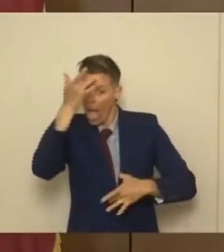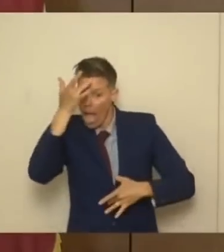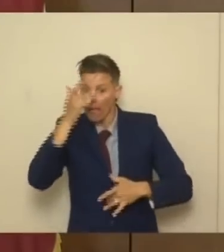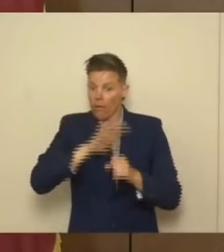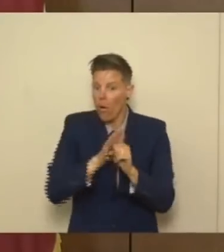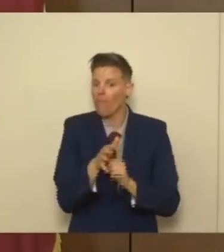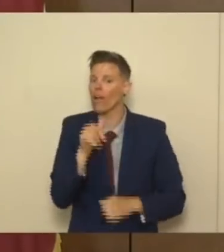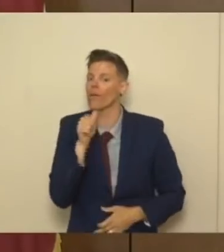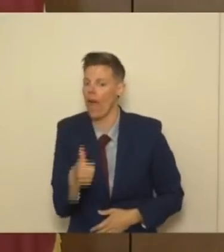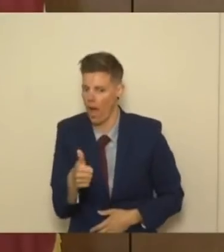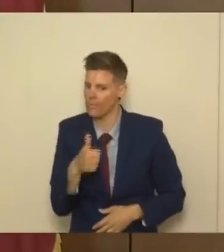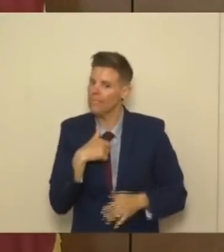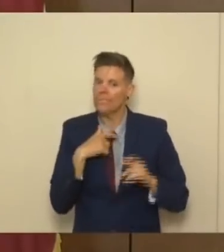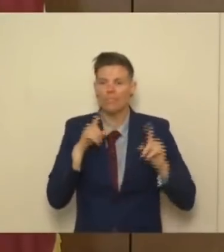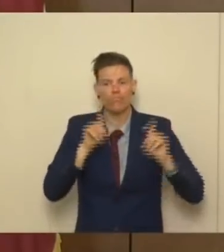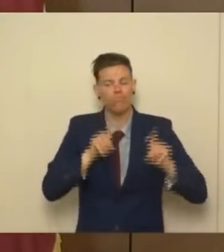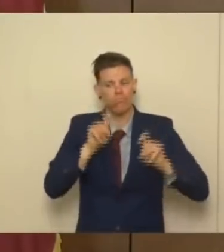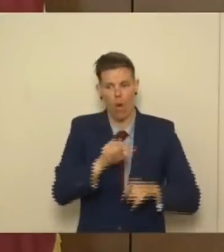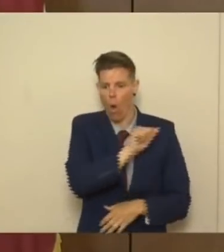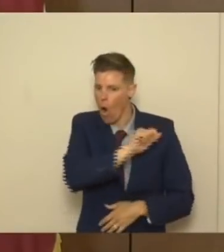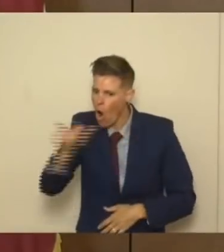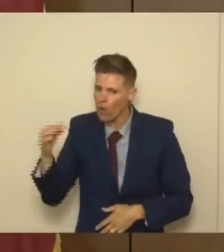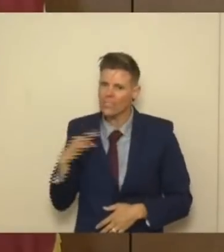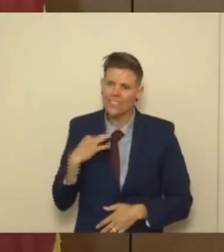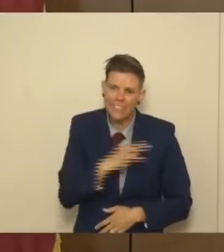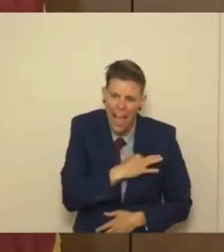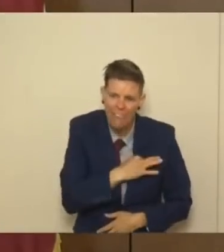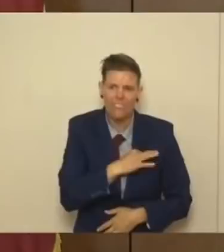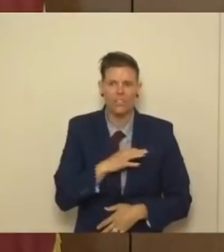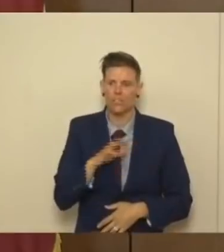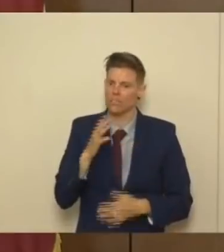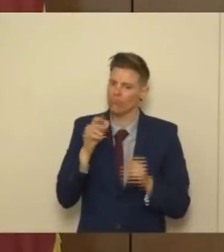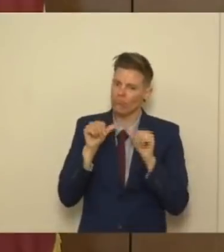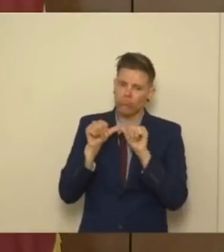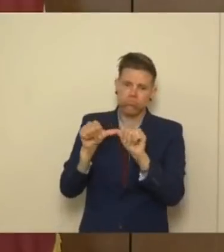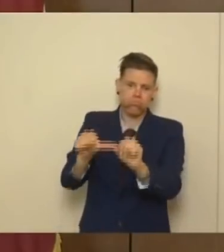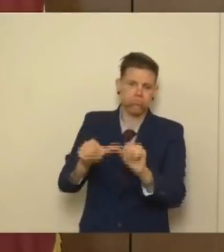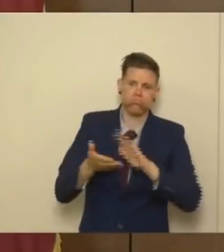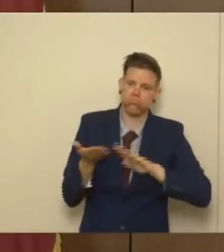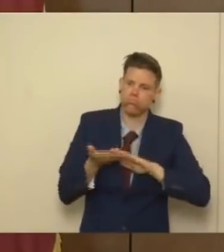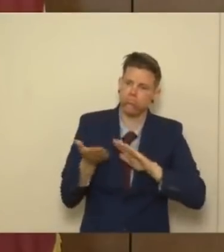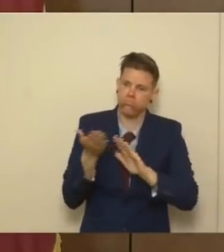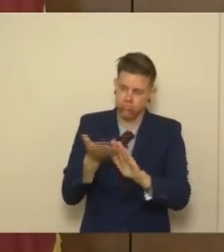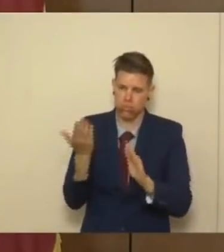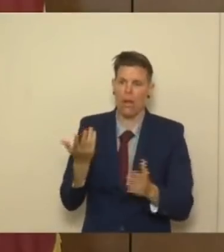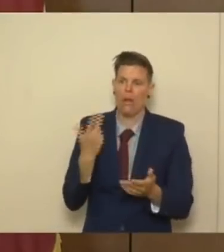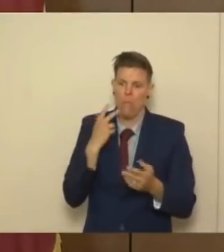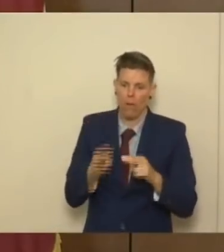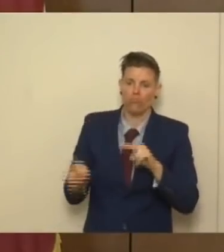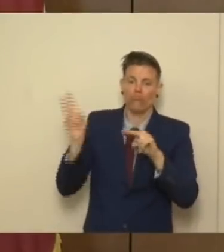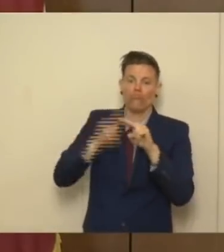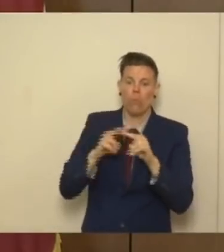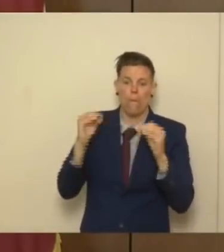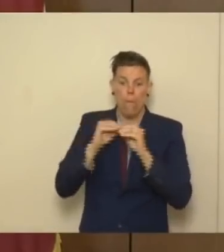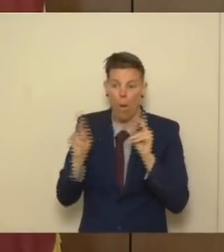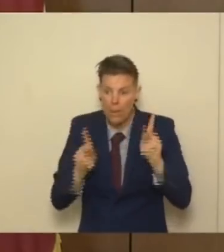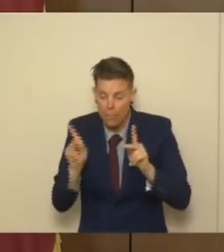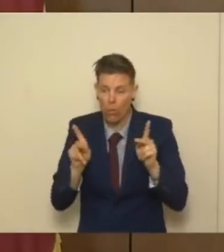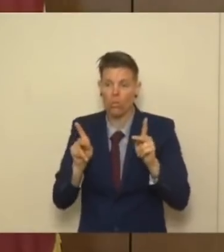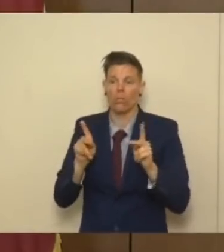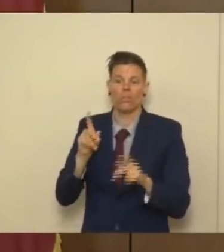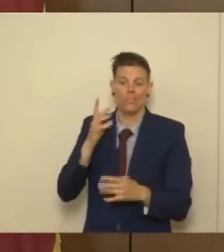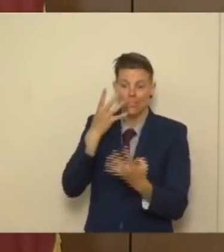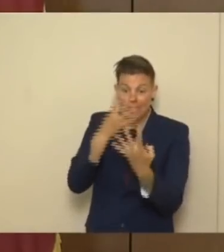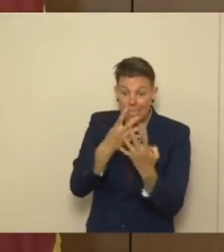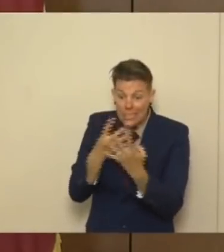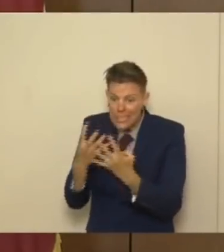of inmates that we test. The more we know about what the infection rate is in a particular facility, the better we can try to address it.